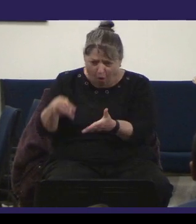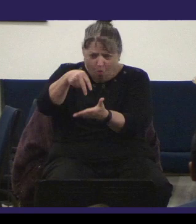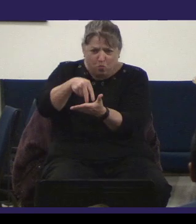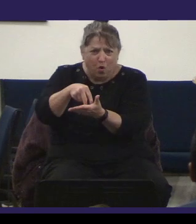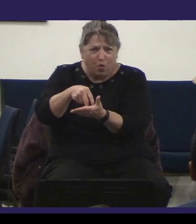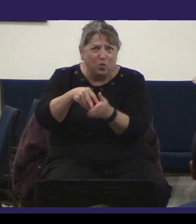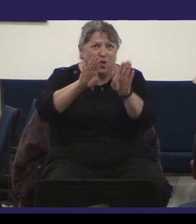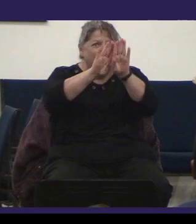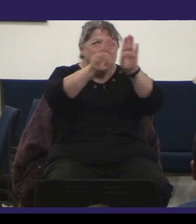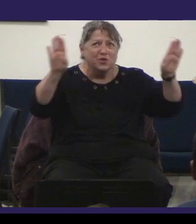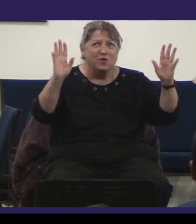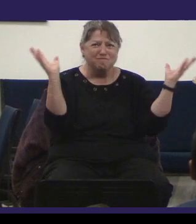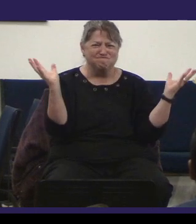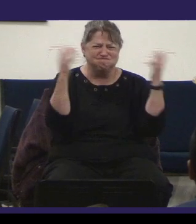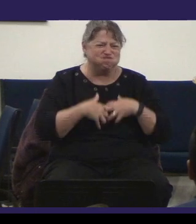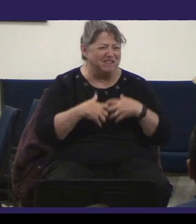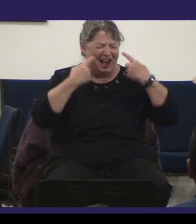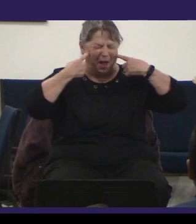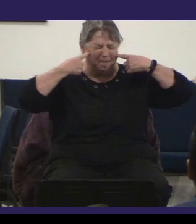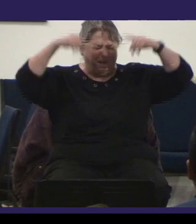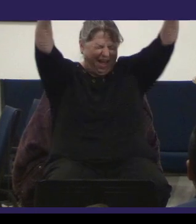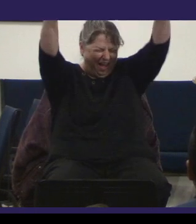walls are rubble now.